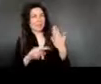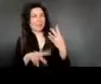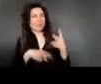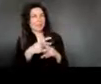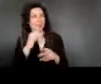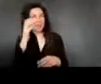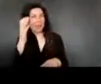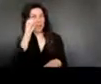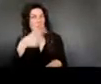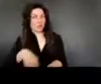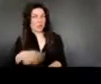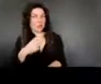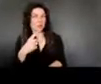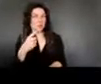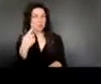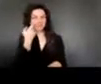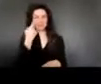heard from the conversation.